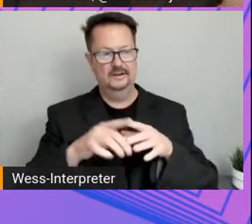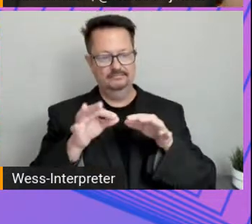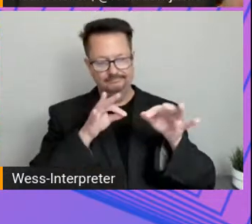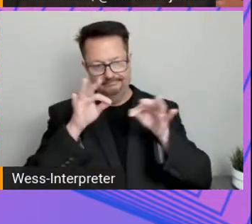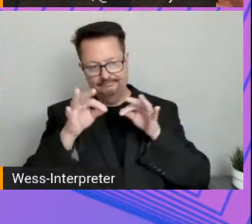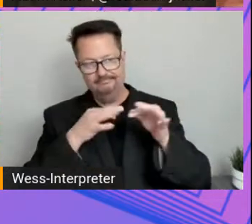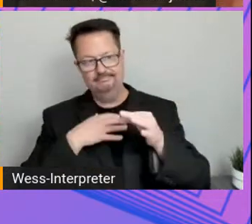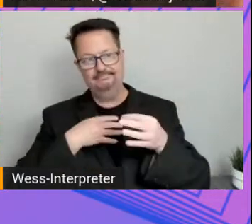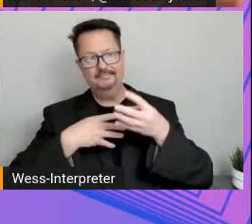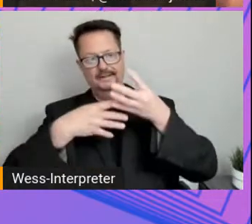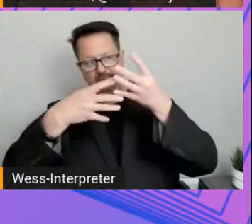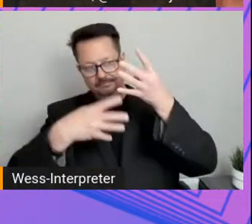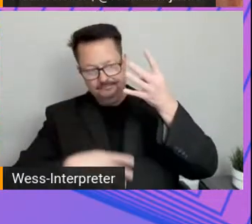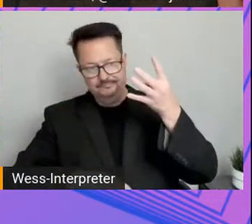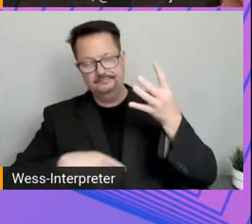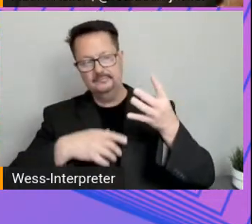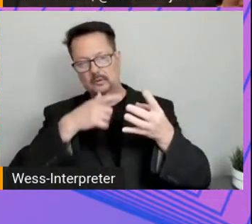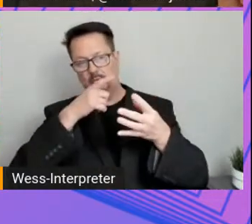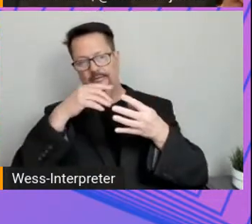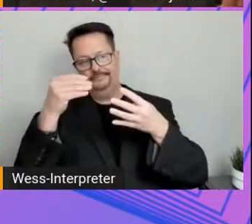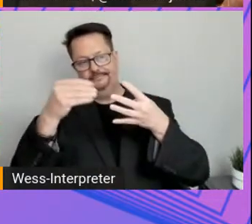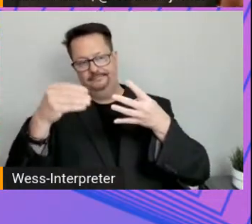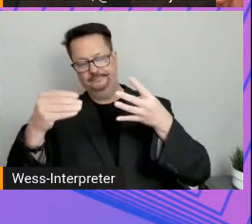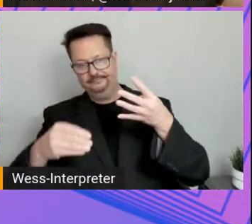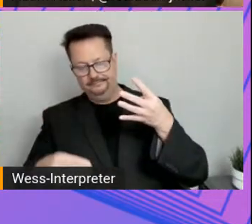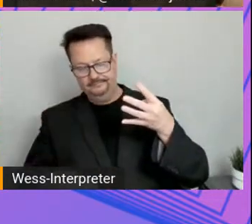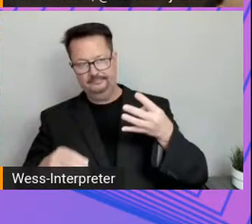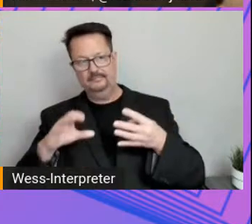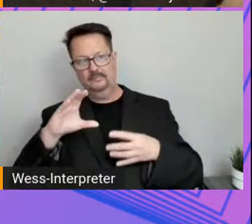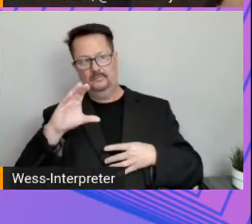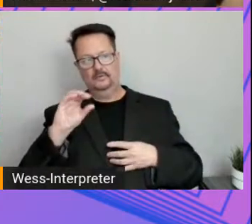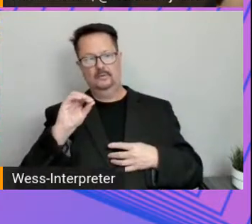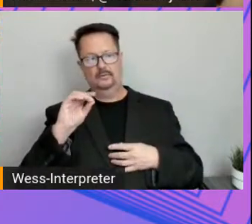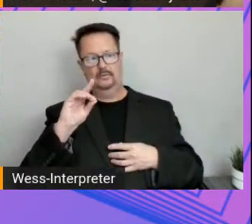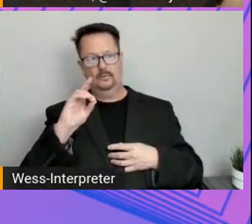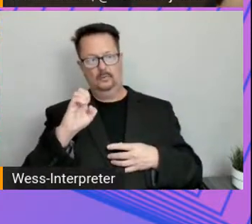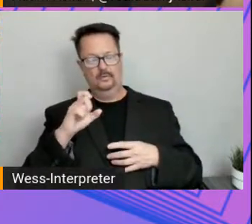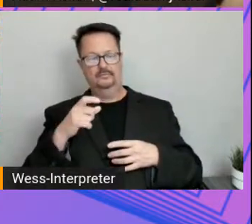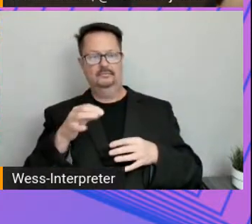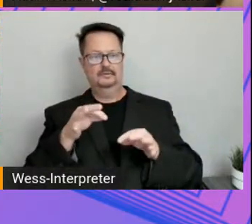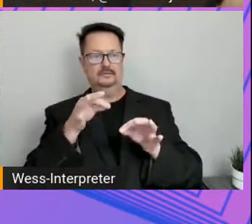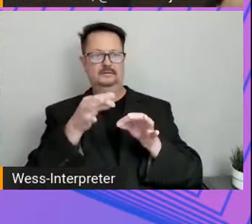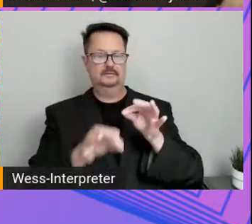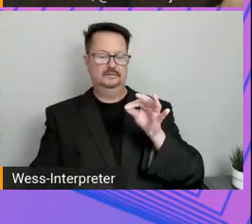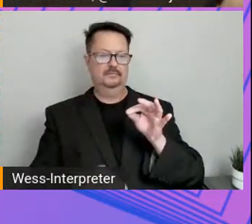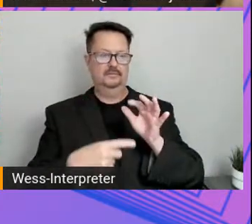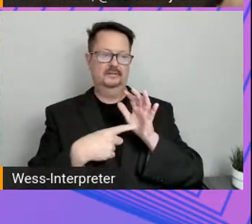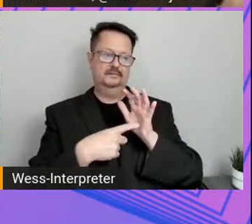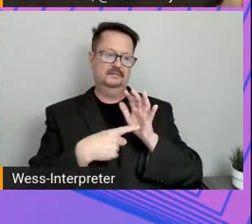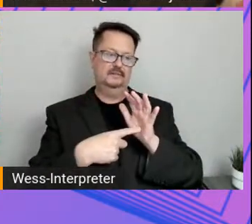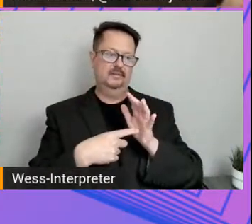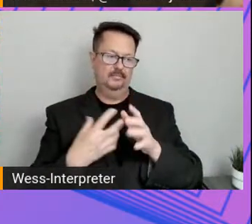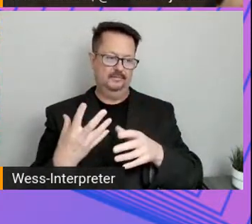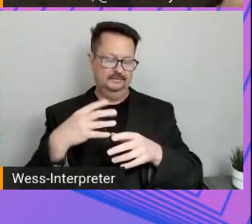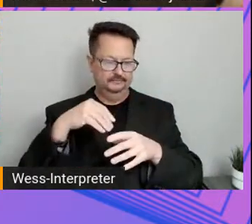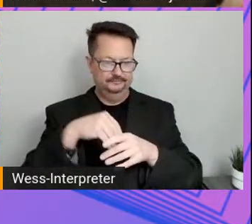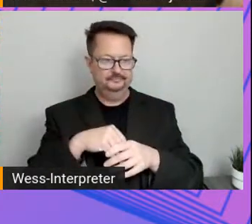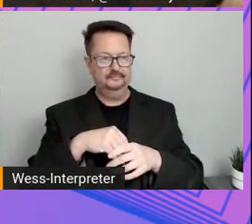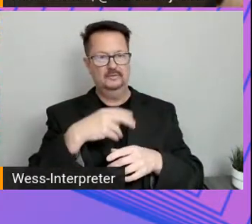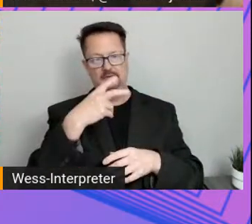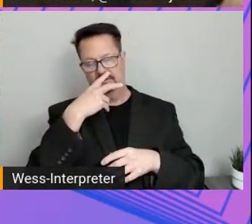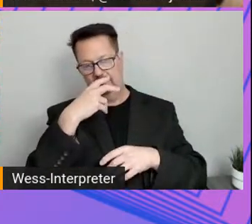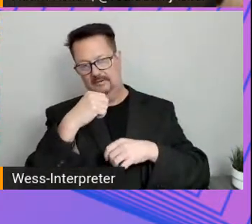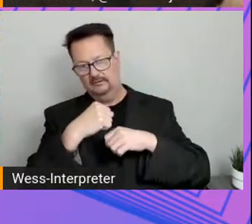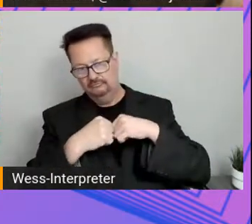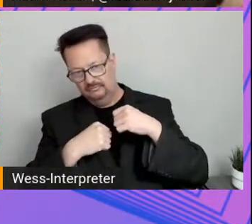in code with a simple example built in. So you can see here now, here's my structure. We have our package